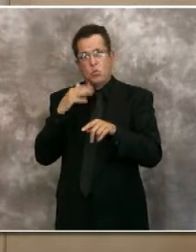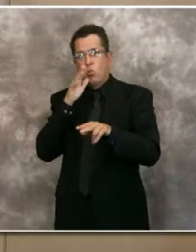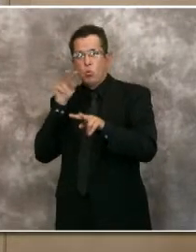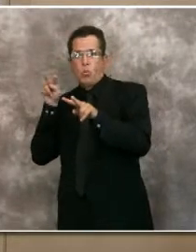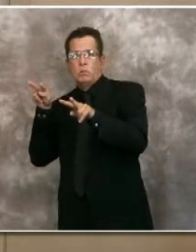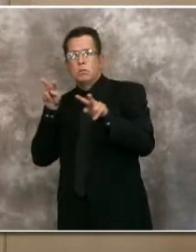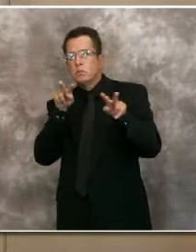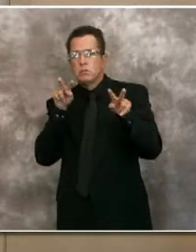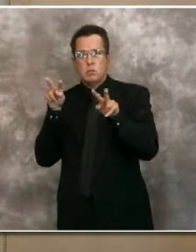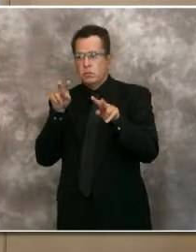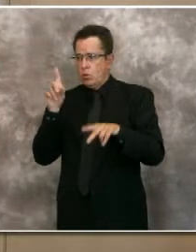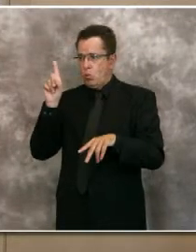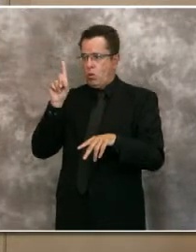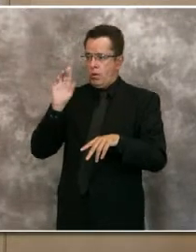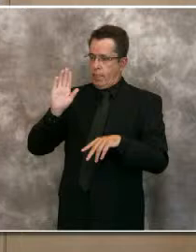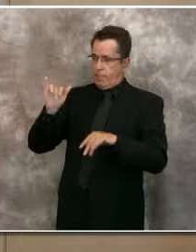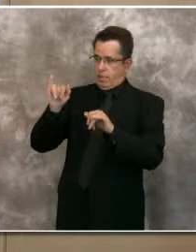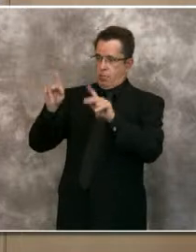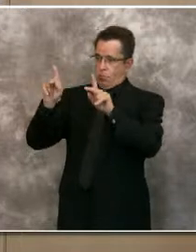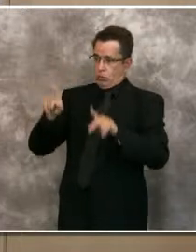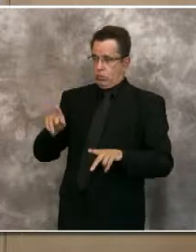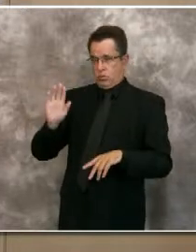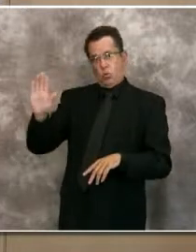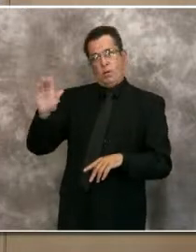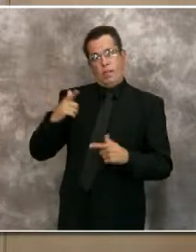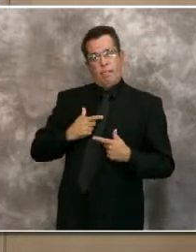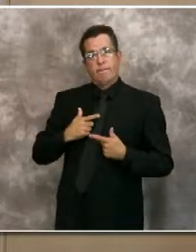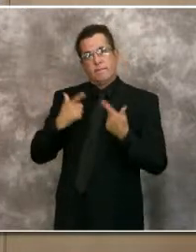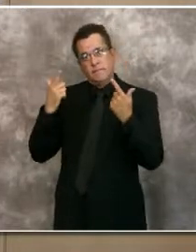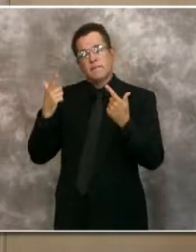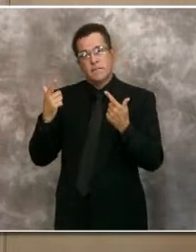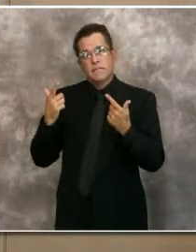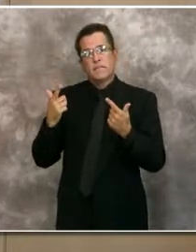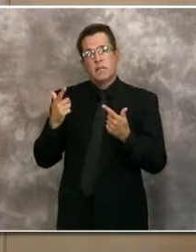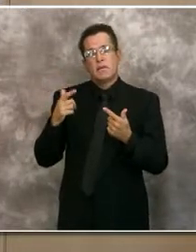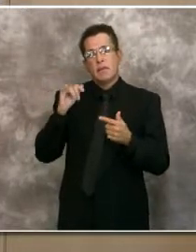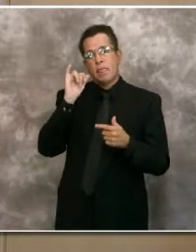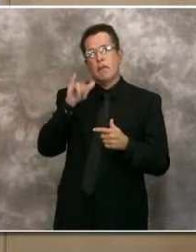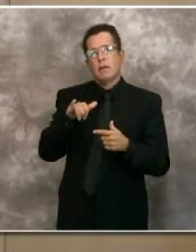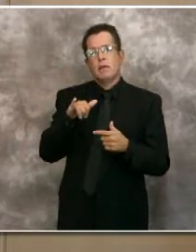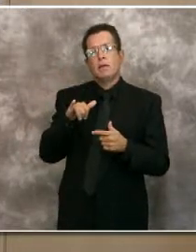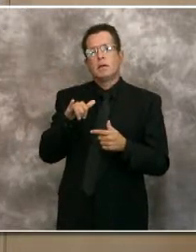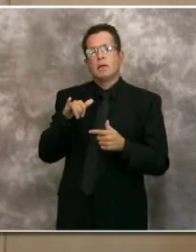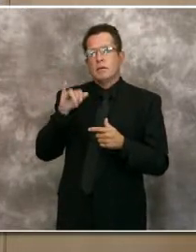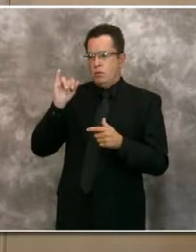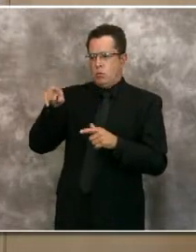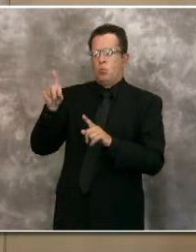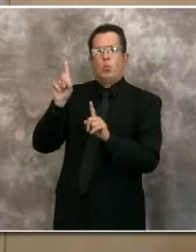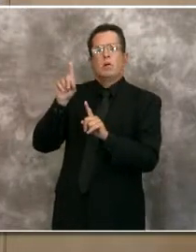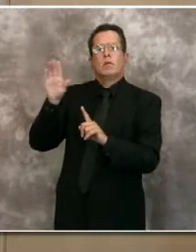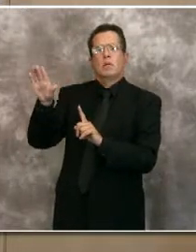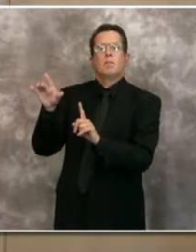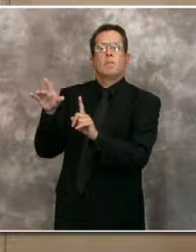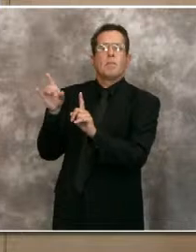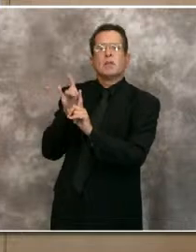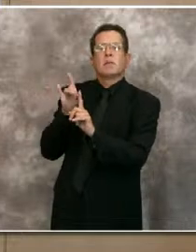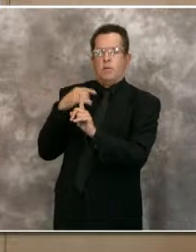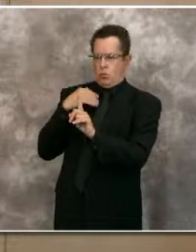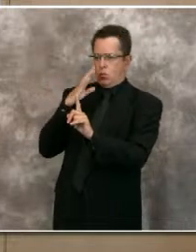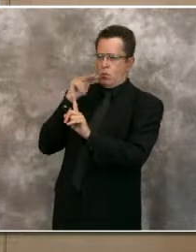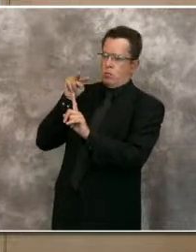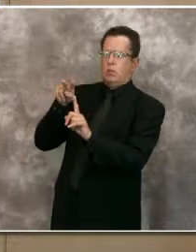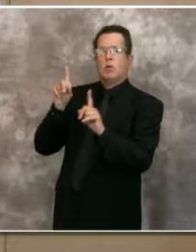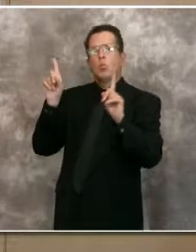Where an individual lives or resides, that's where a particular case is allocated. So we would work with